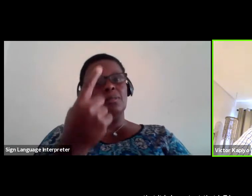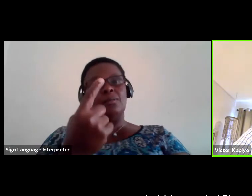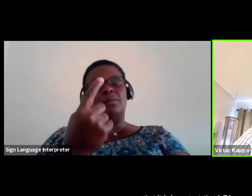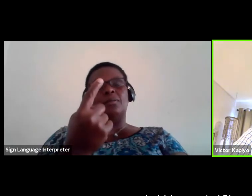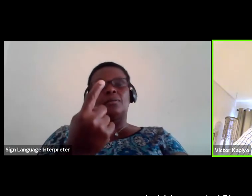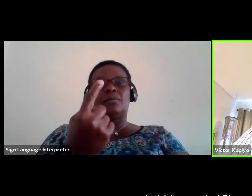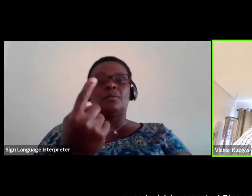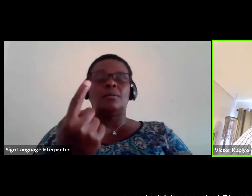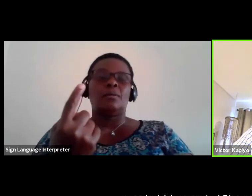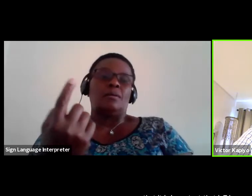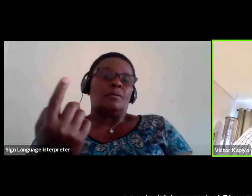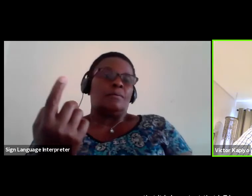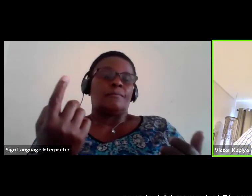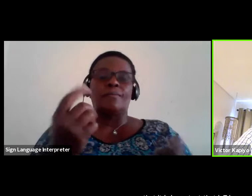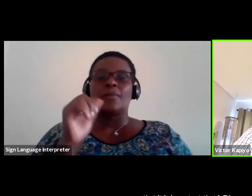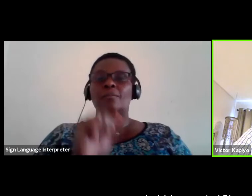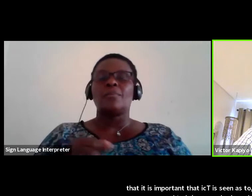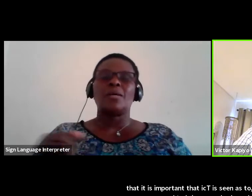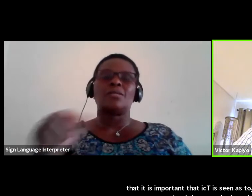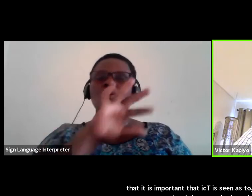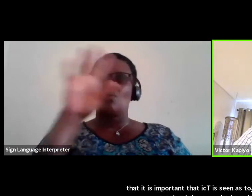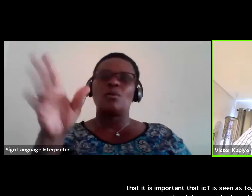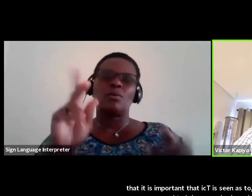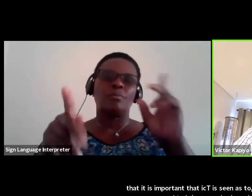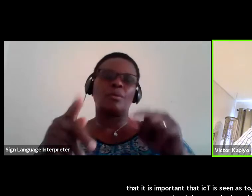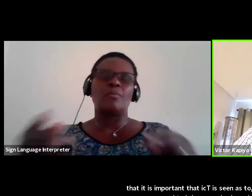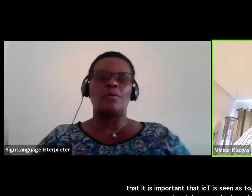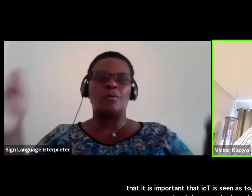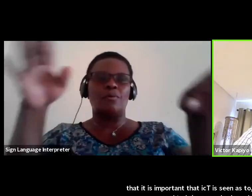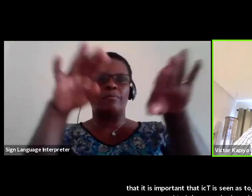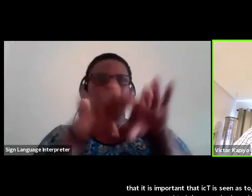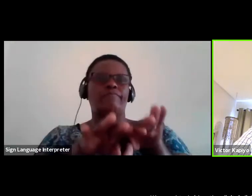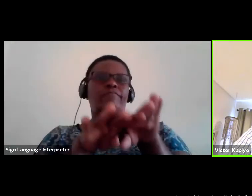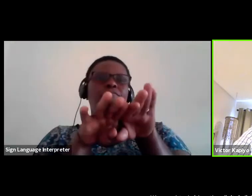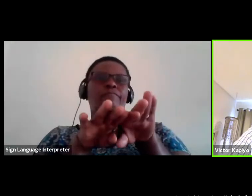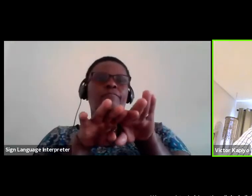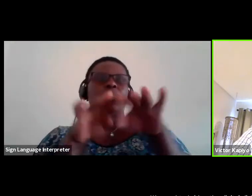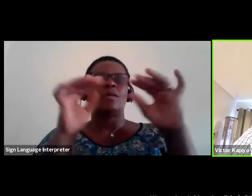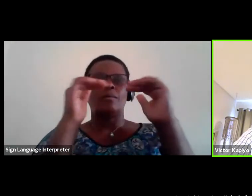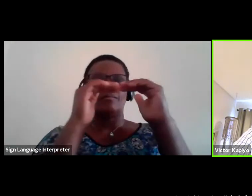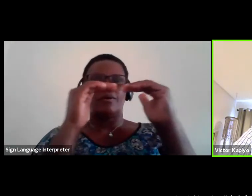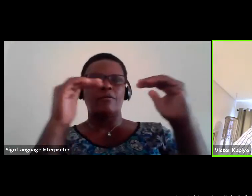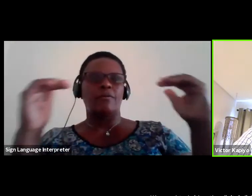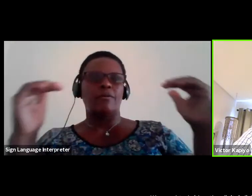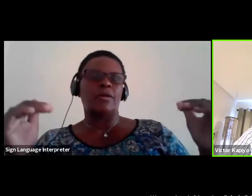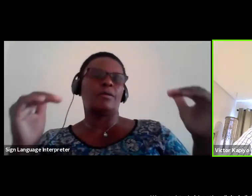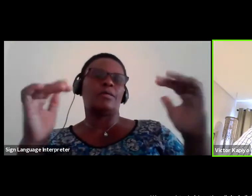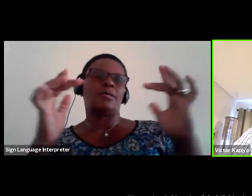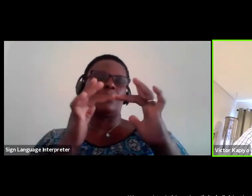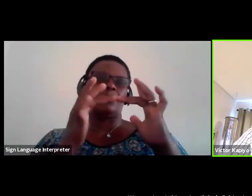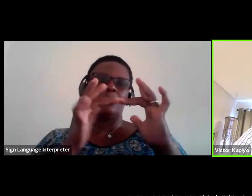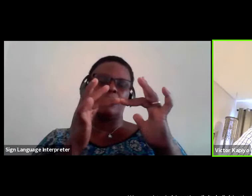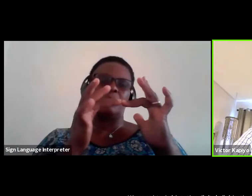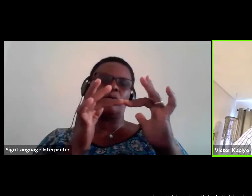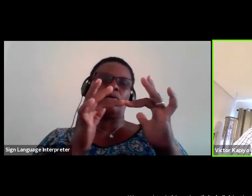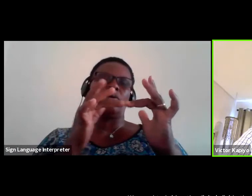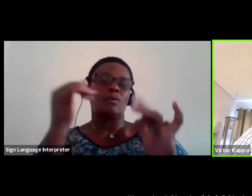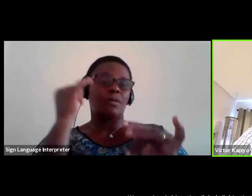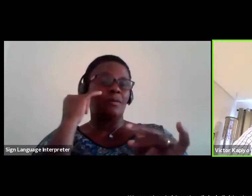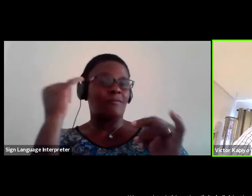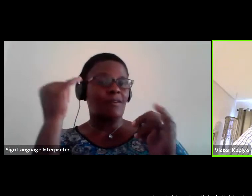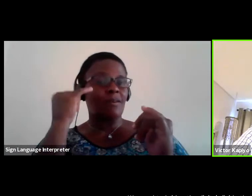to bring everybody on board. We need to bridge the digital divide that exists across our communities, across our